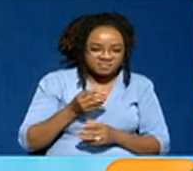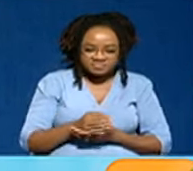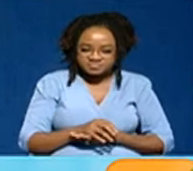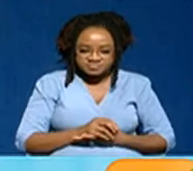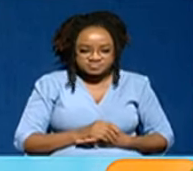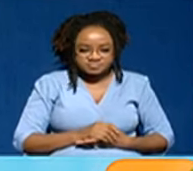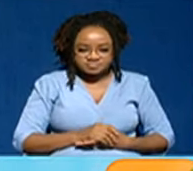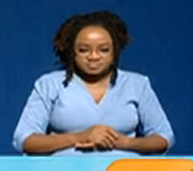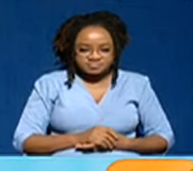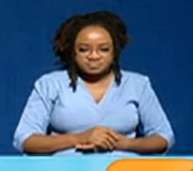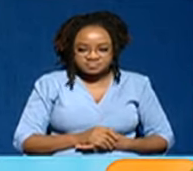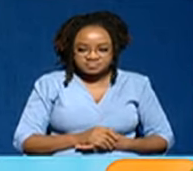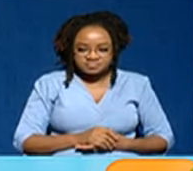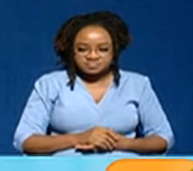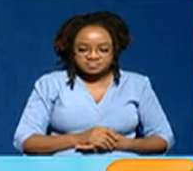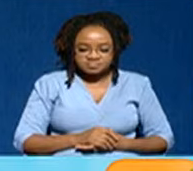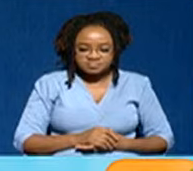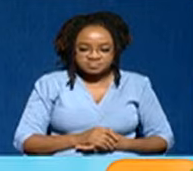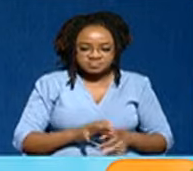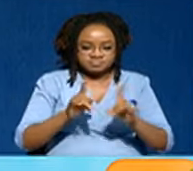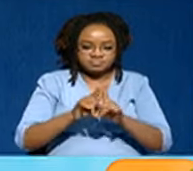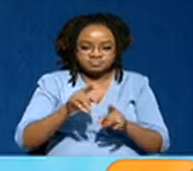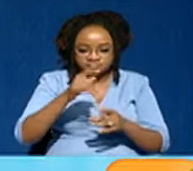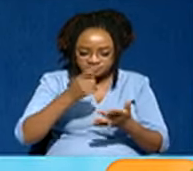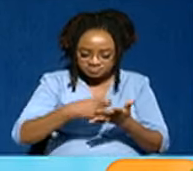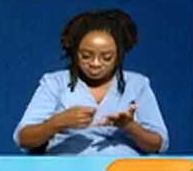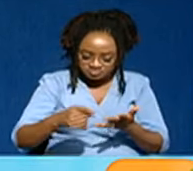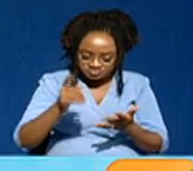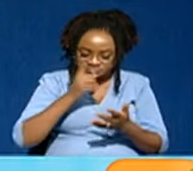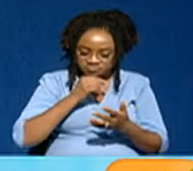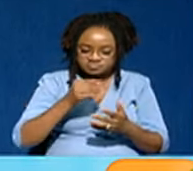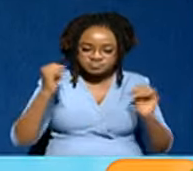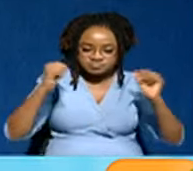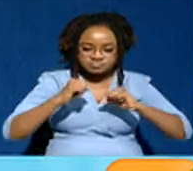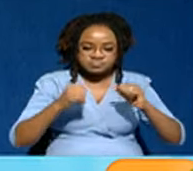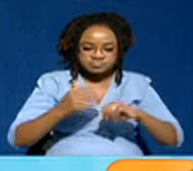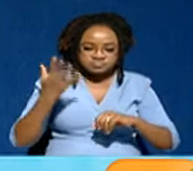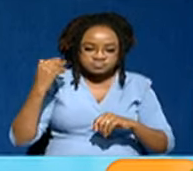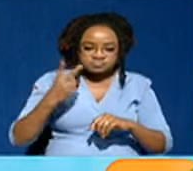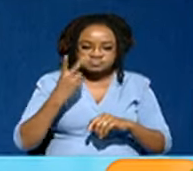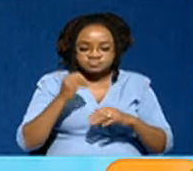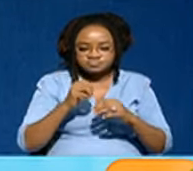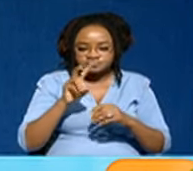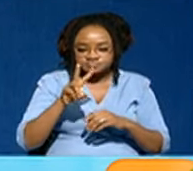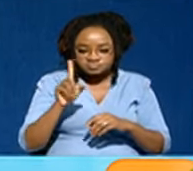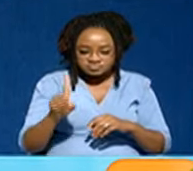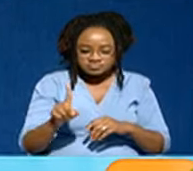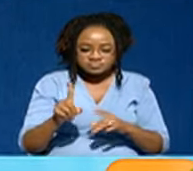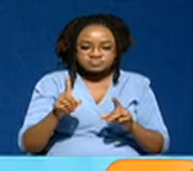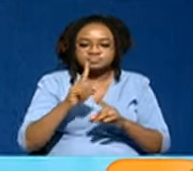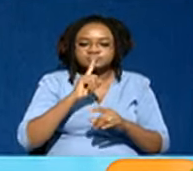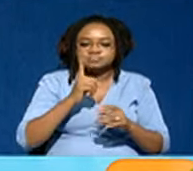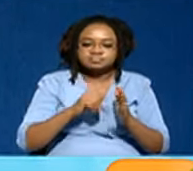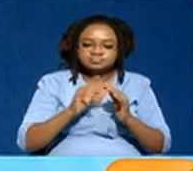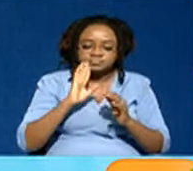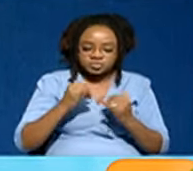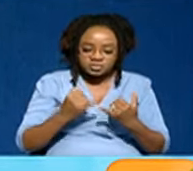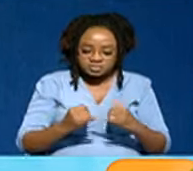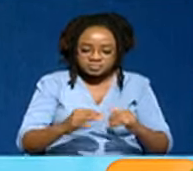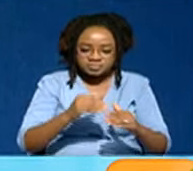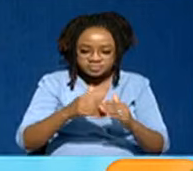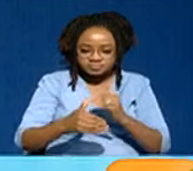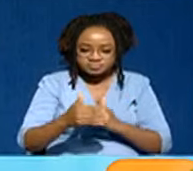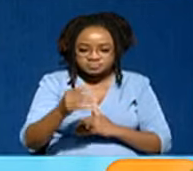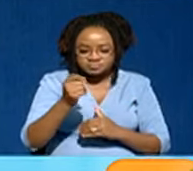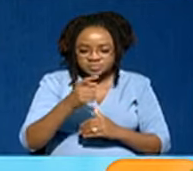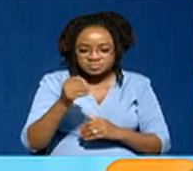also asking that you signed an agreement in 2021. We say that we are going to implement it within 3 months.